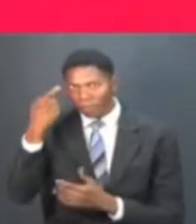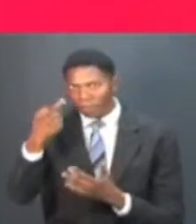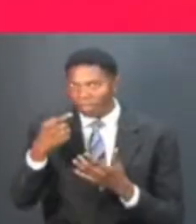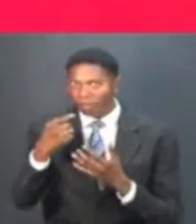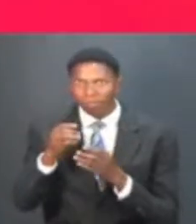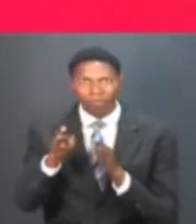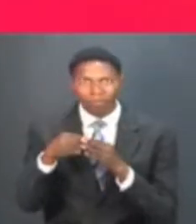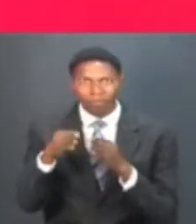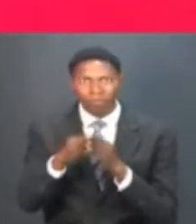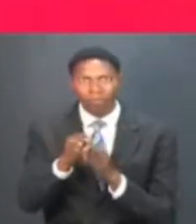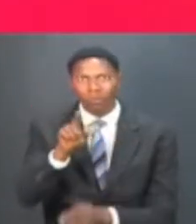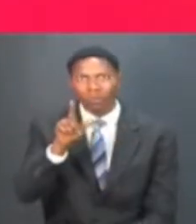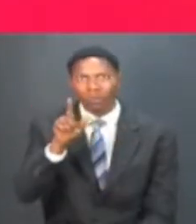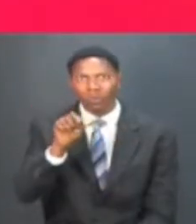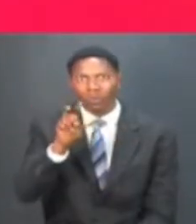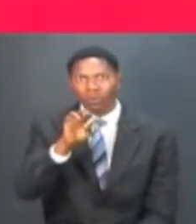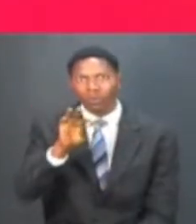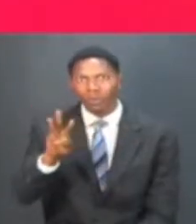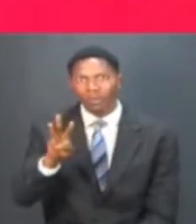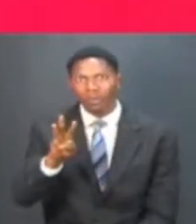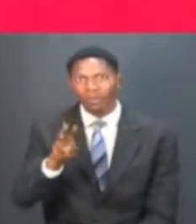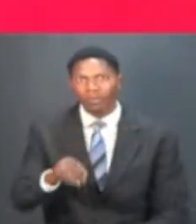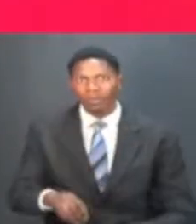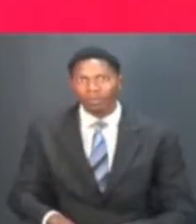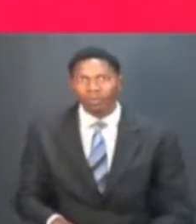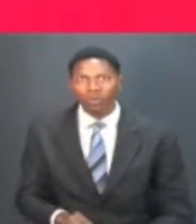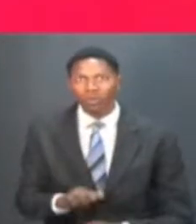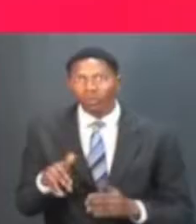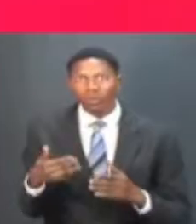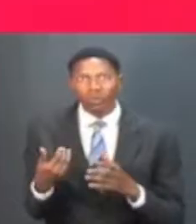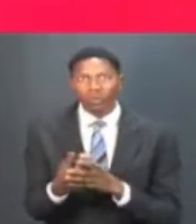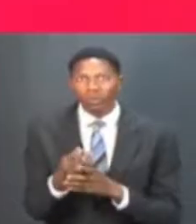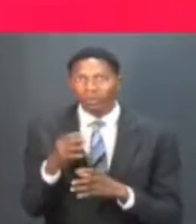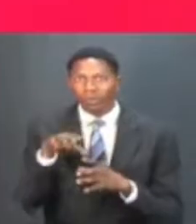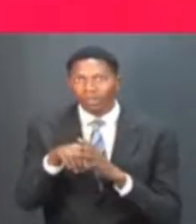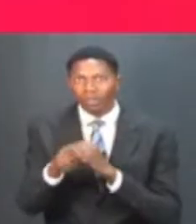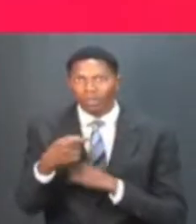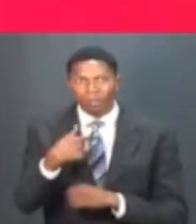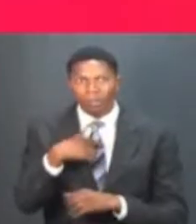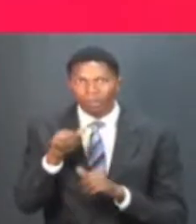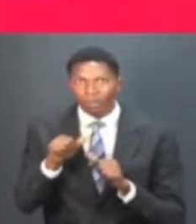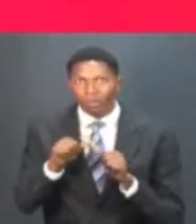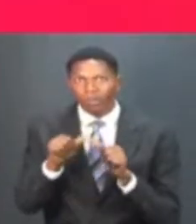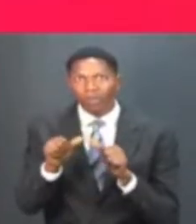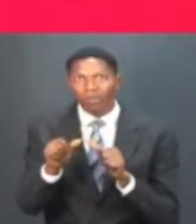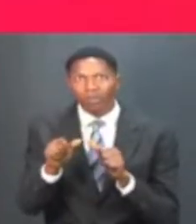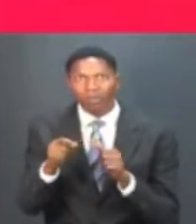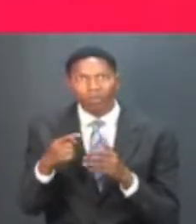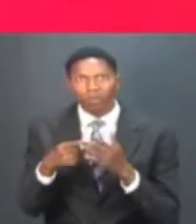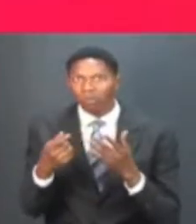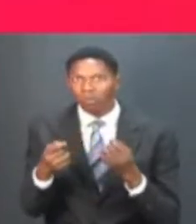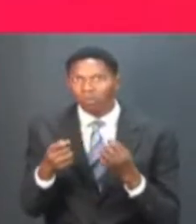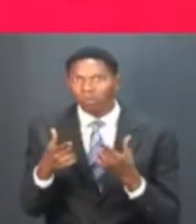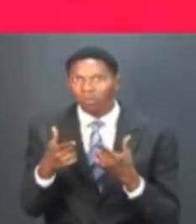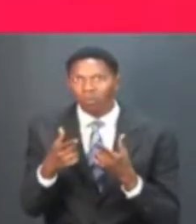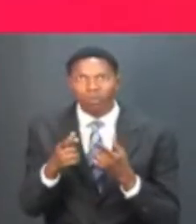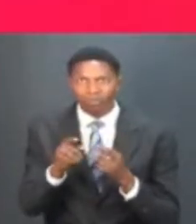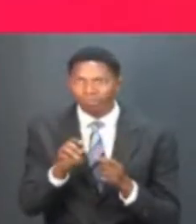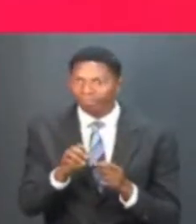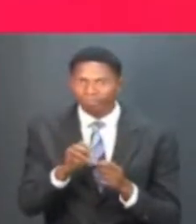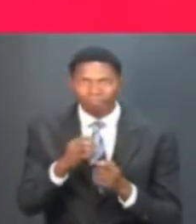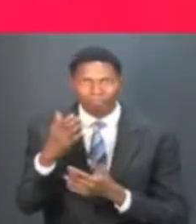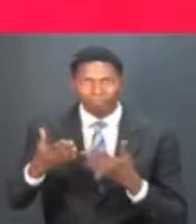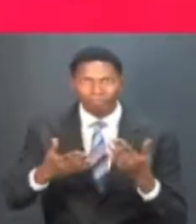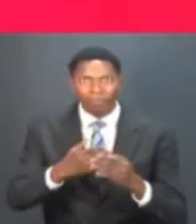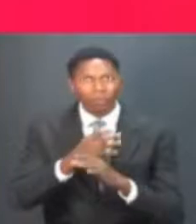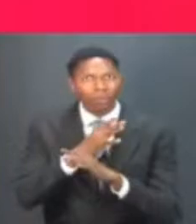2026. Following this engagement, I will proceed to Lusaka, Zambia,